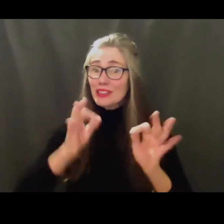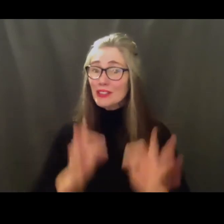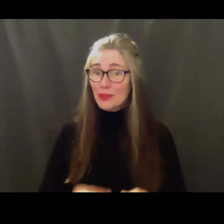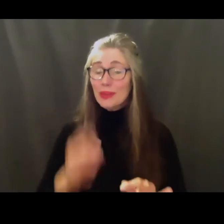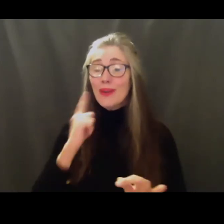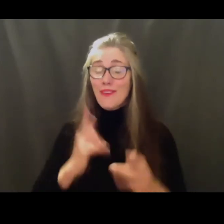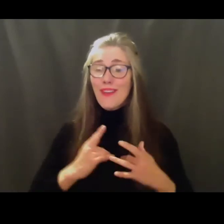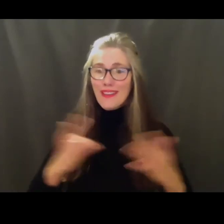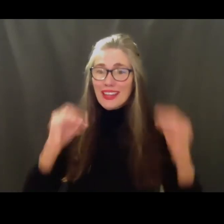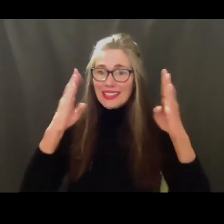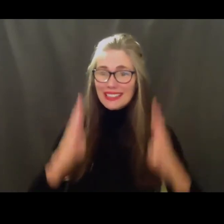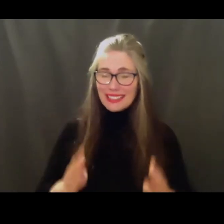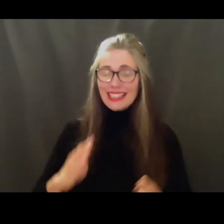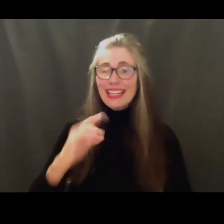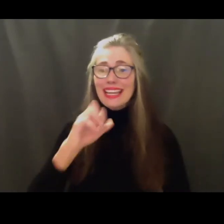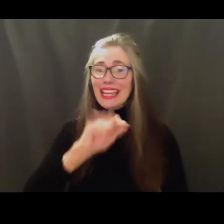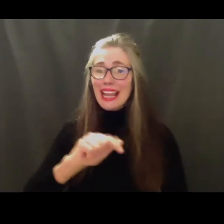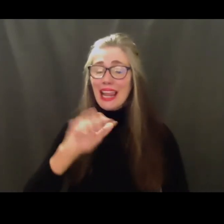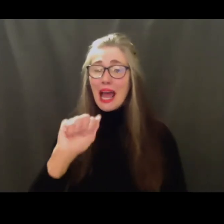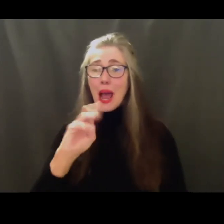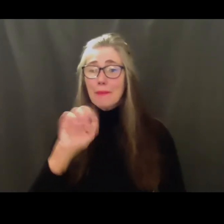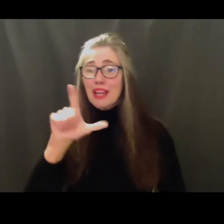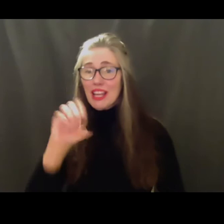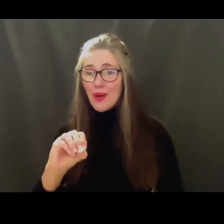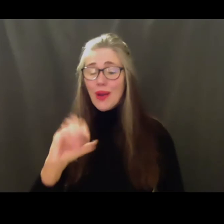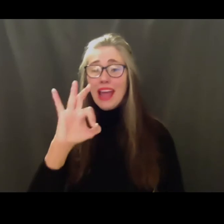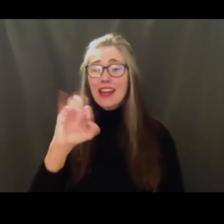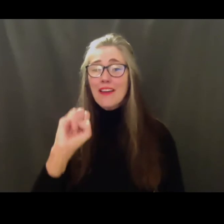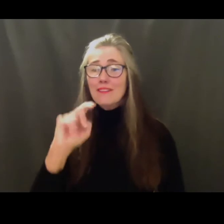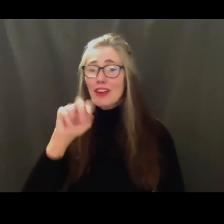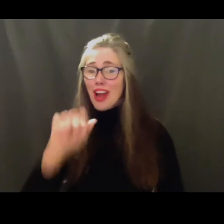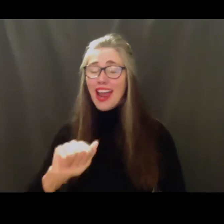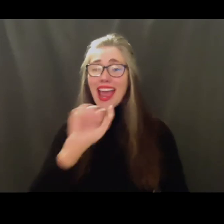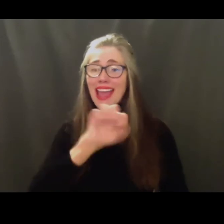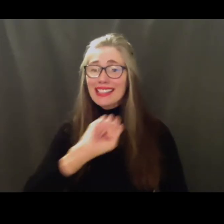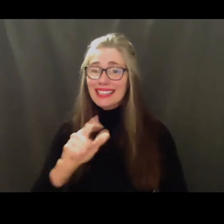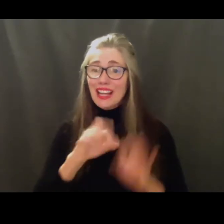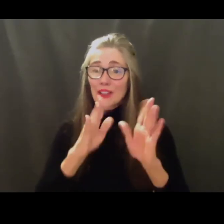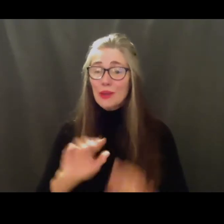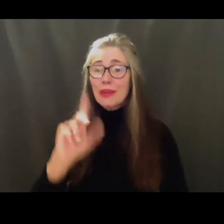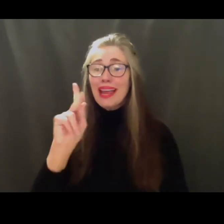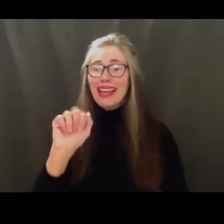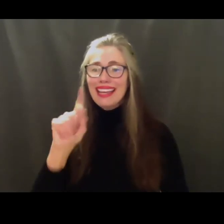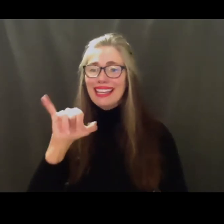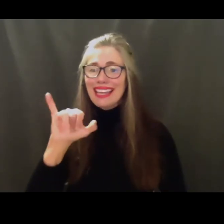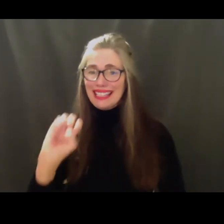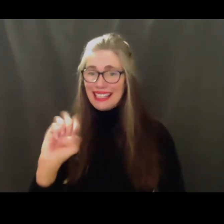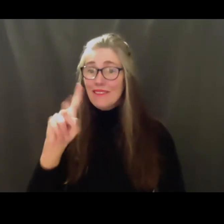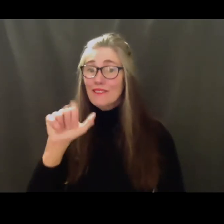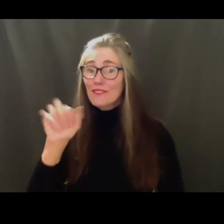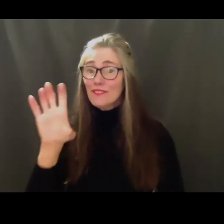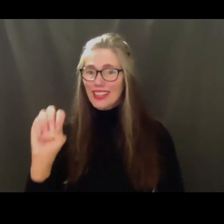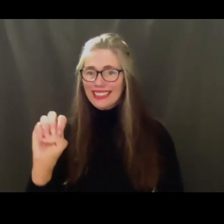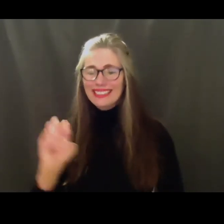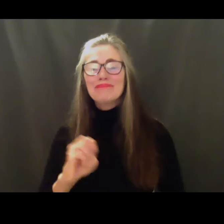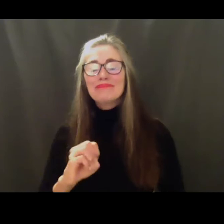this event, Professors Viola Emilio and Aline Ferreira, and to the ASL interpreter, Katie Voice. Thanks